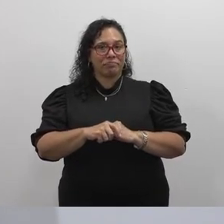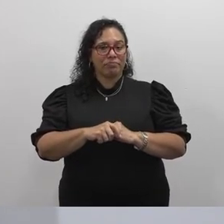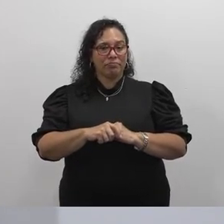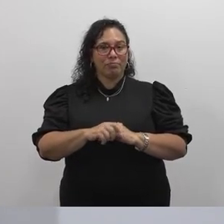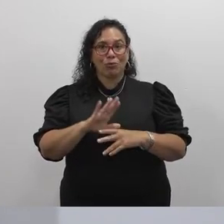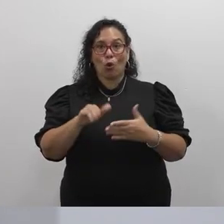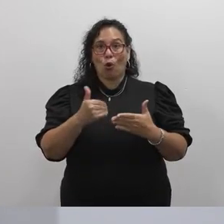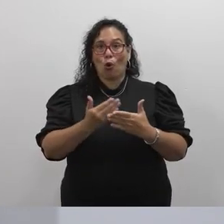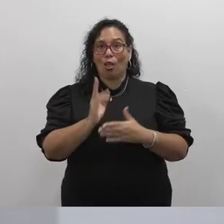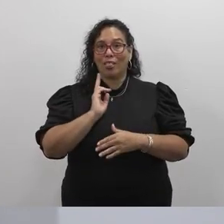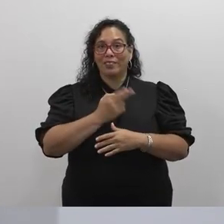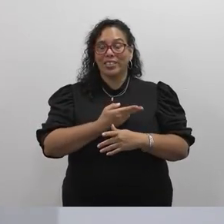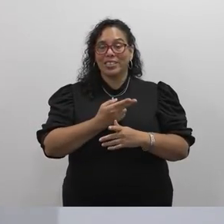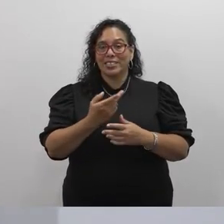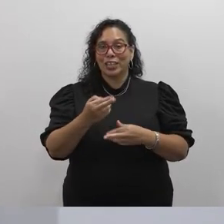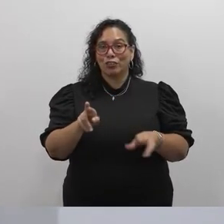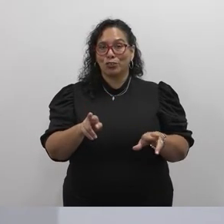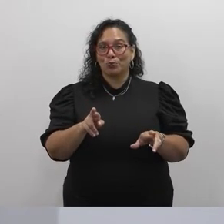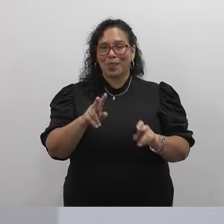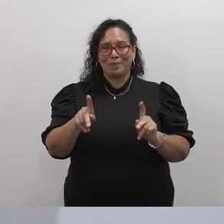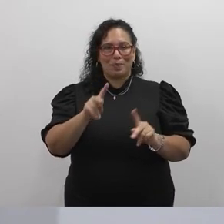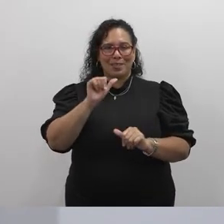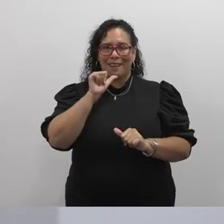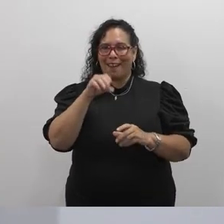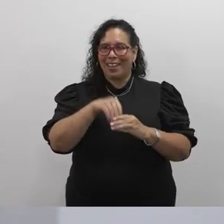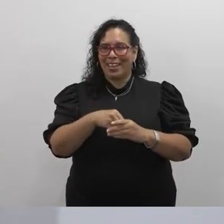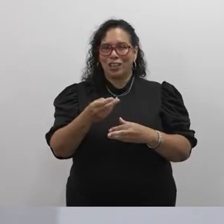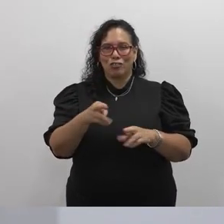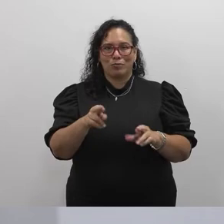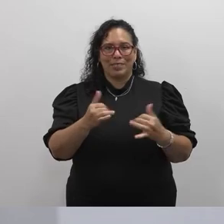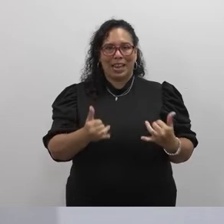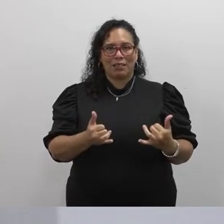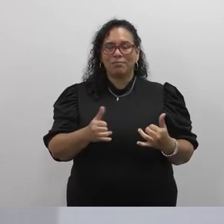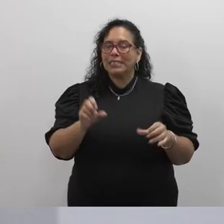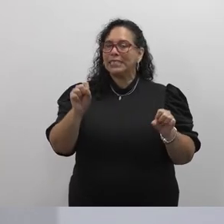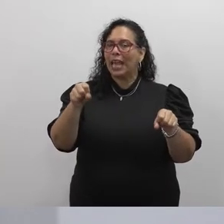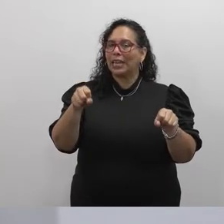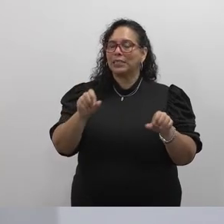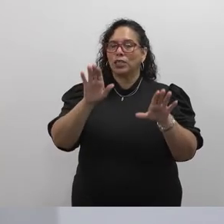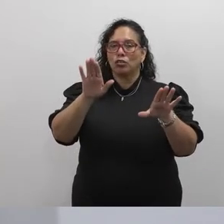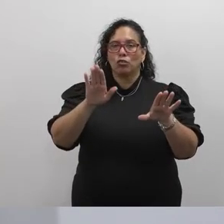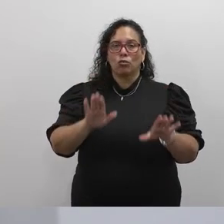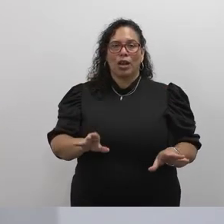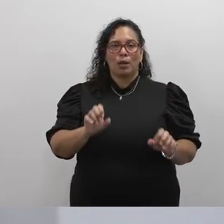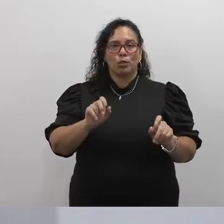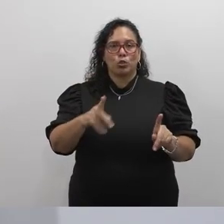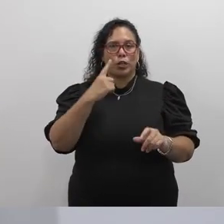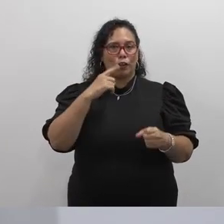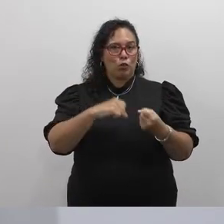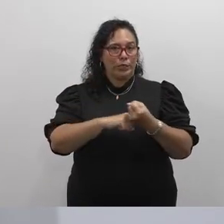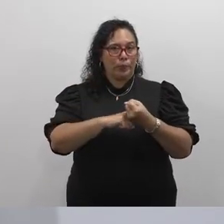all of us in the room and those who are not in the room today can say, yes, that would be a great opportunity for support.